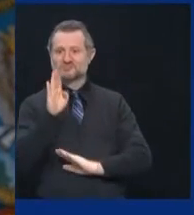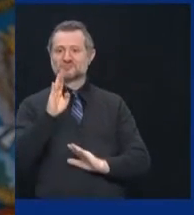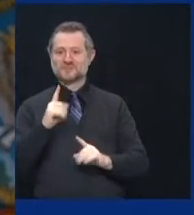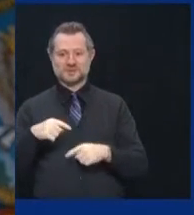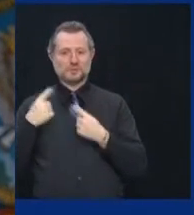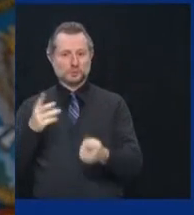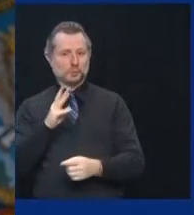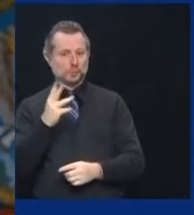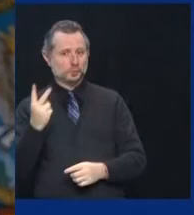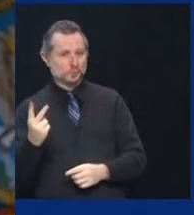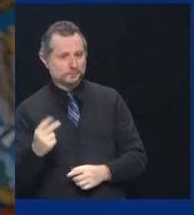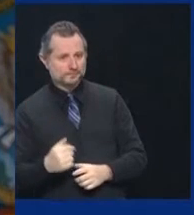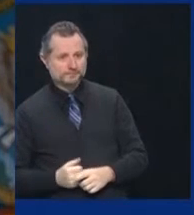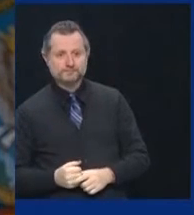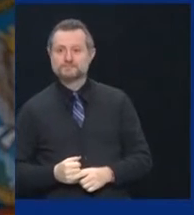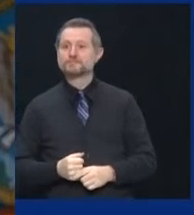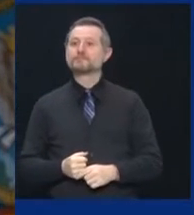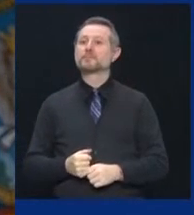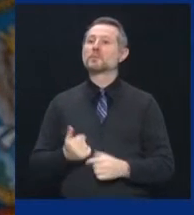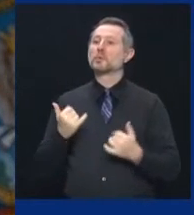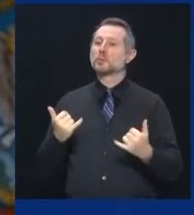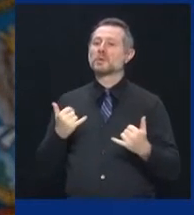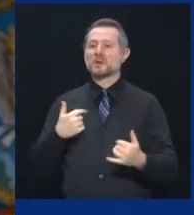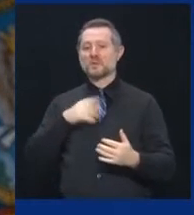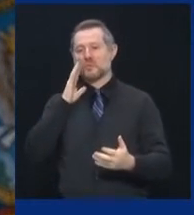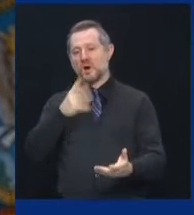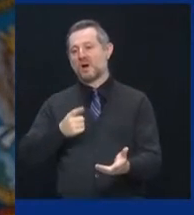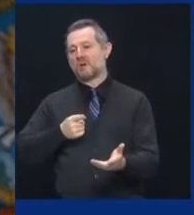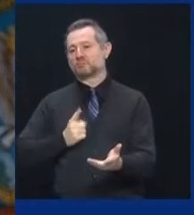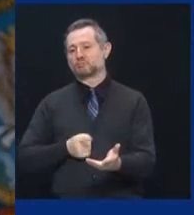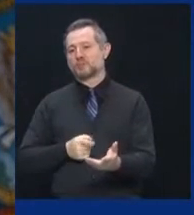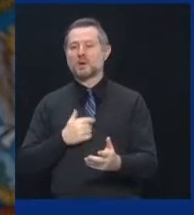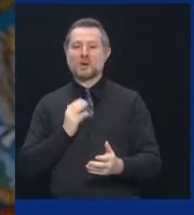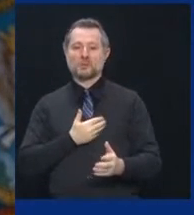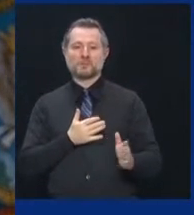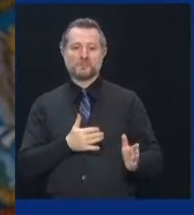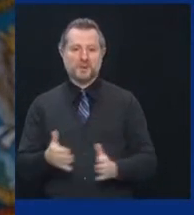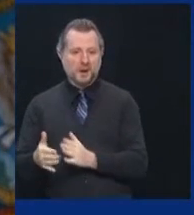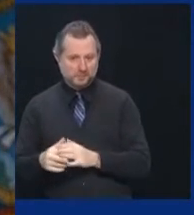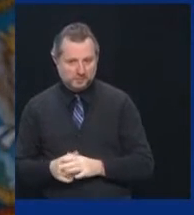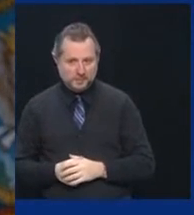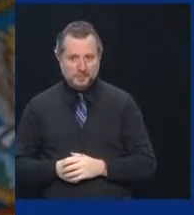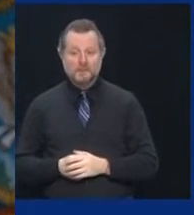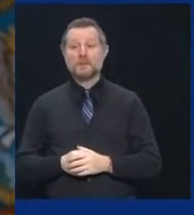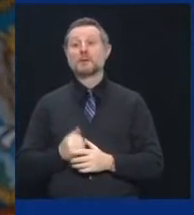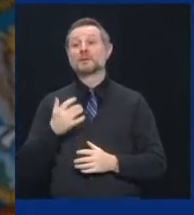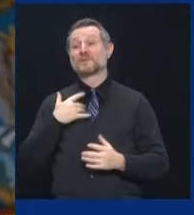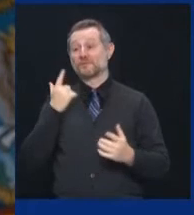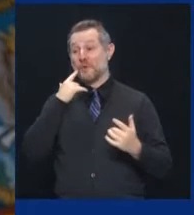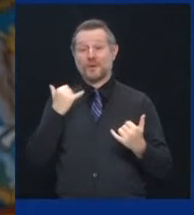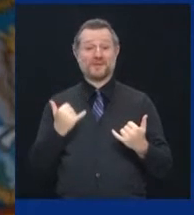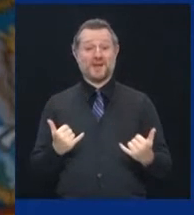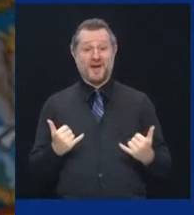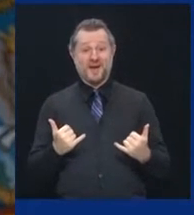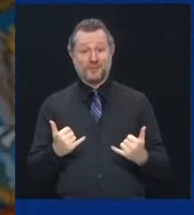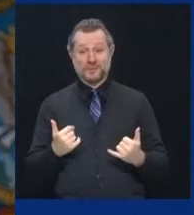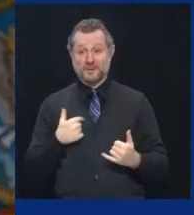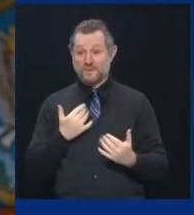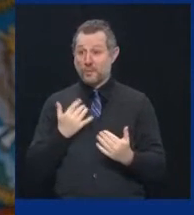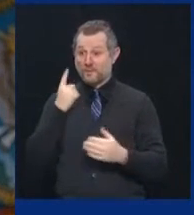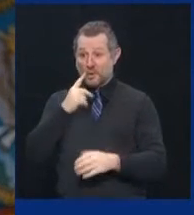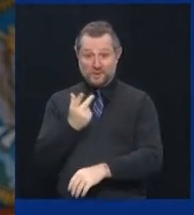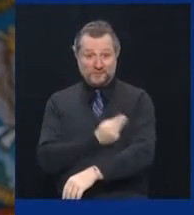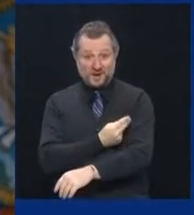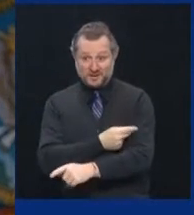Today, I will address the first steps we must take. Most immediate. Until the vaccine reaches critical mass, we must regulate